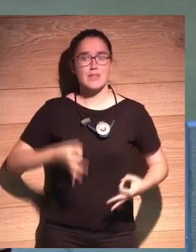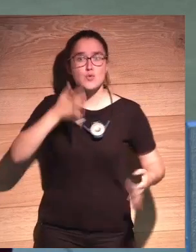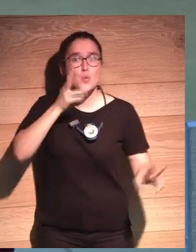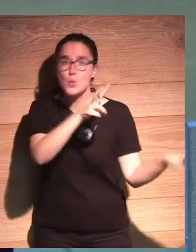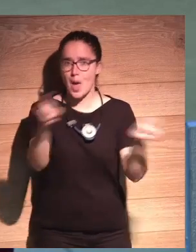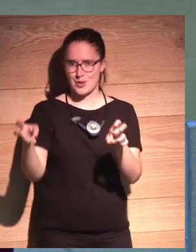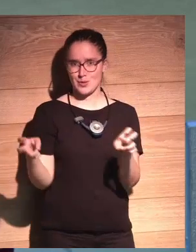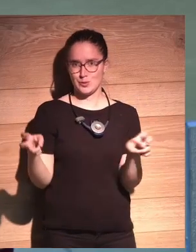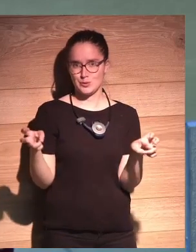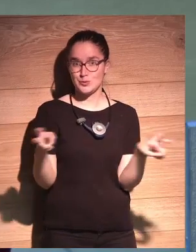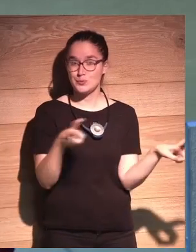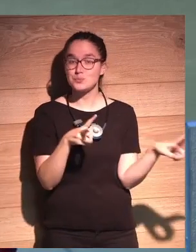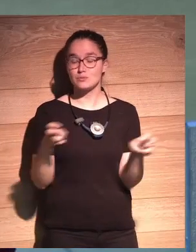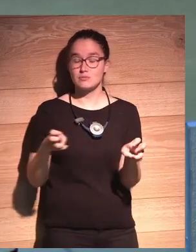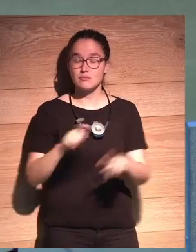confrontation